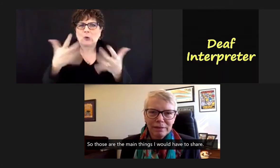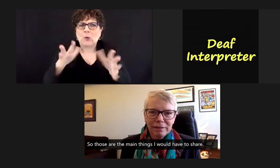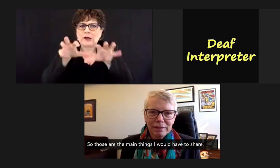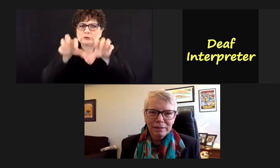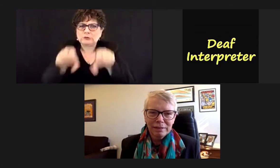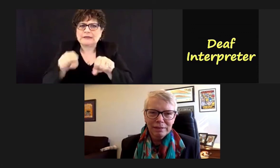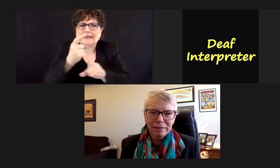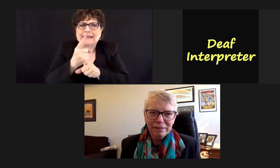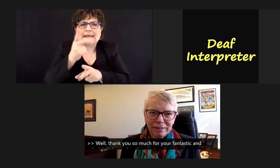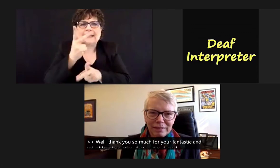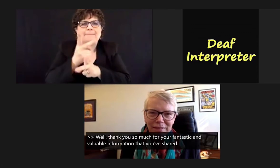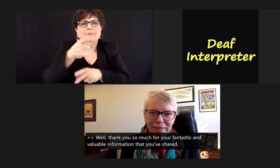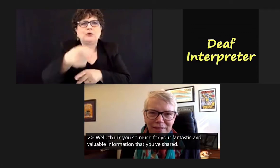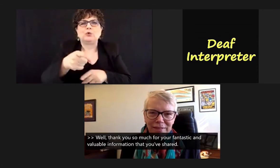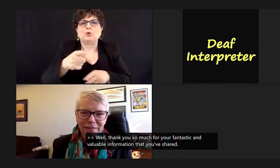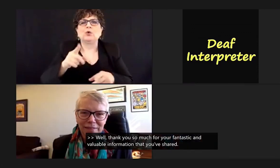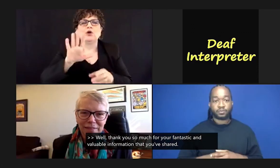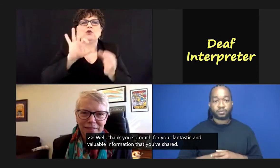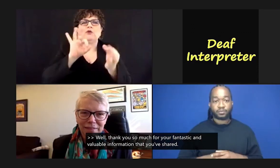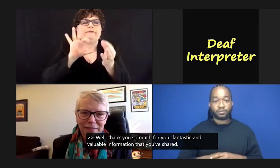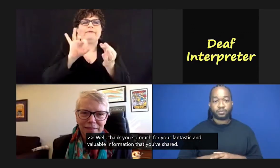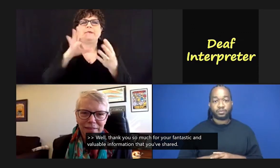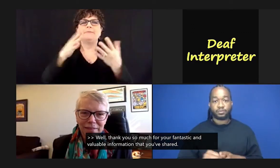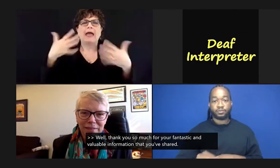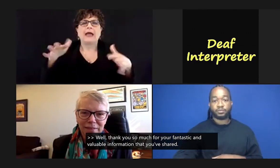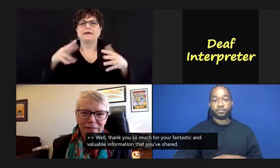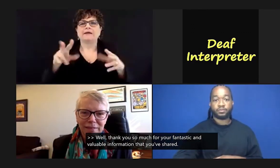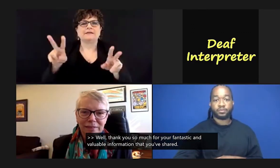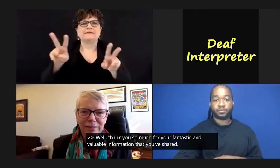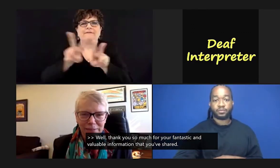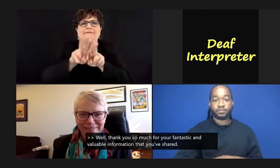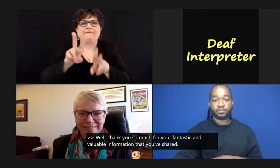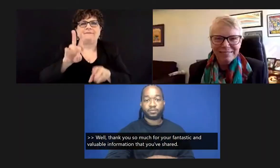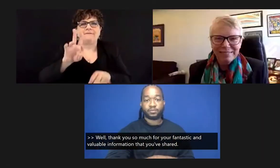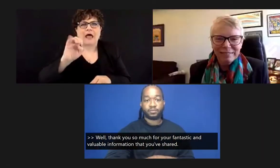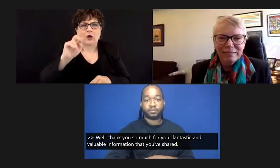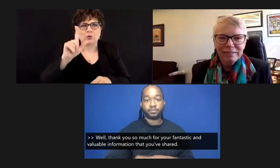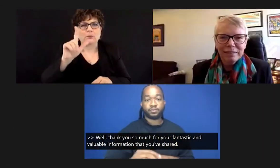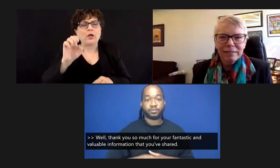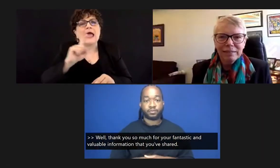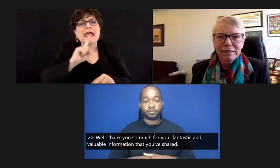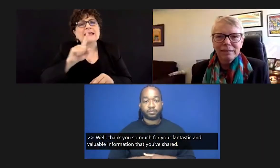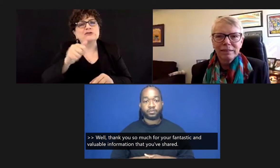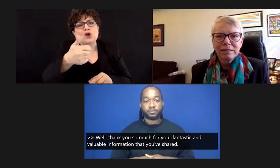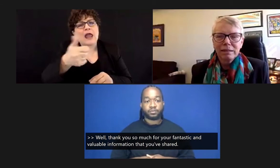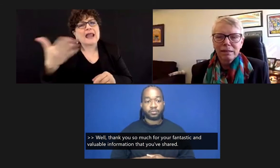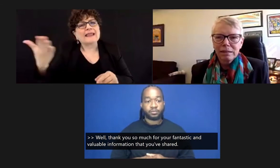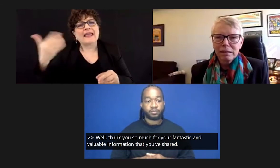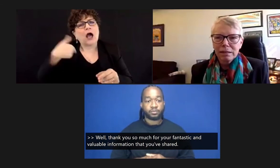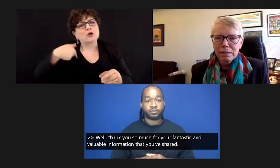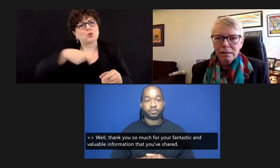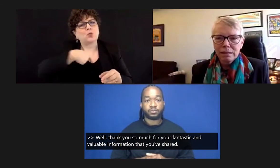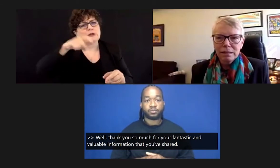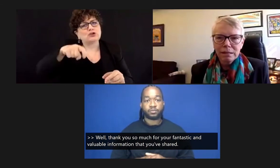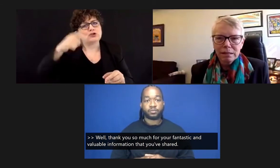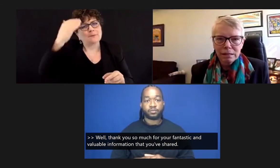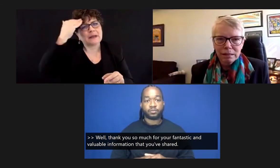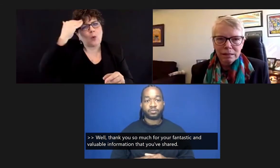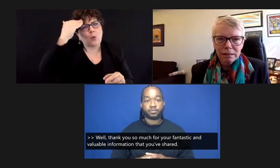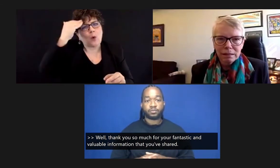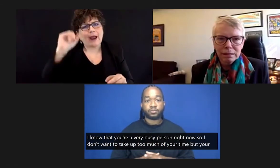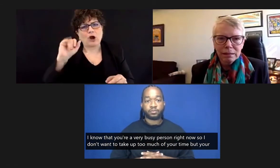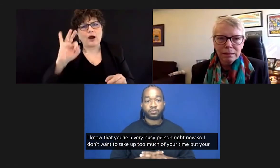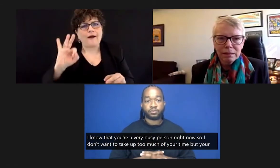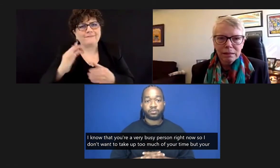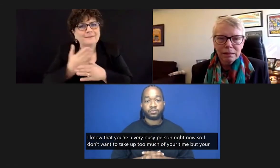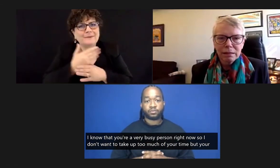busy person right now, so I don't want to take up too much of your time. But your feedback has been quite valuable.